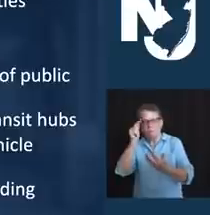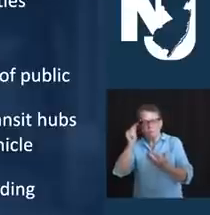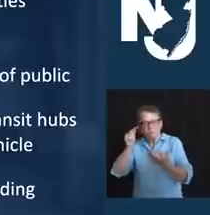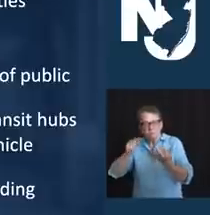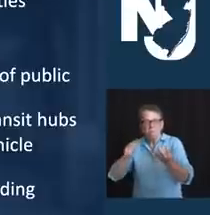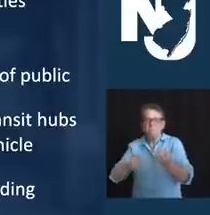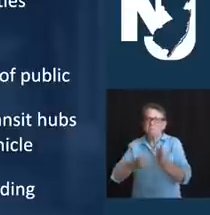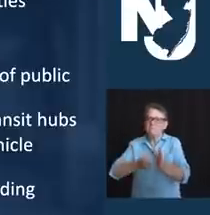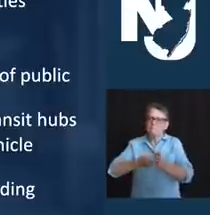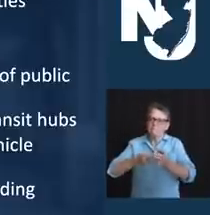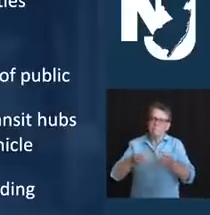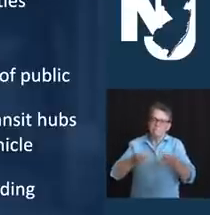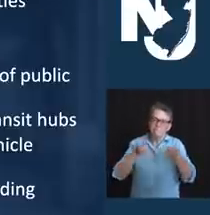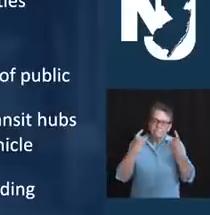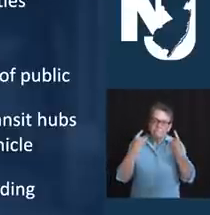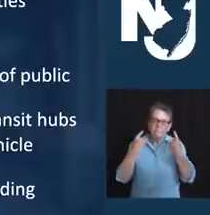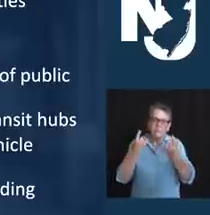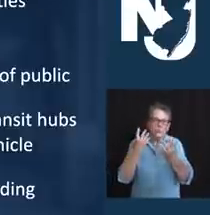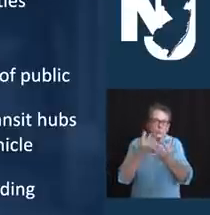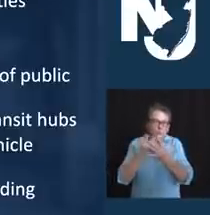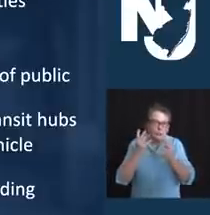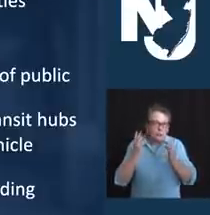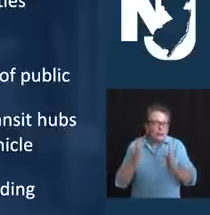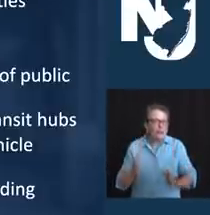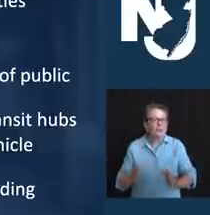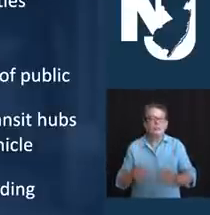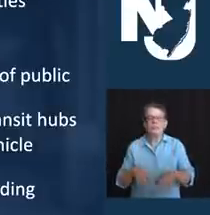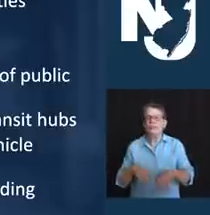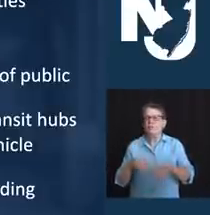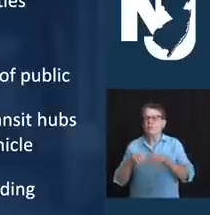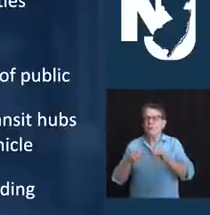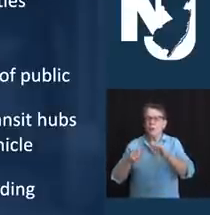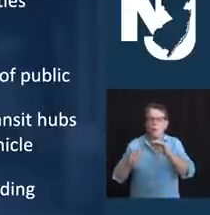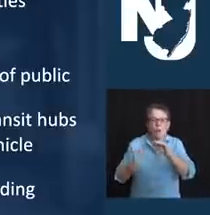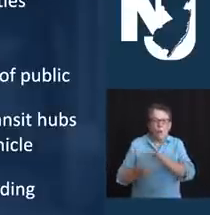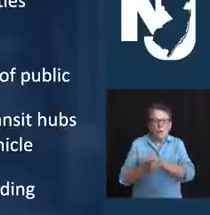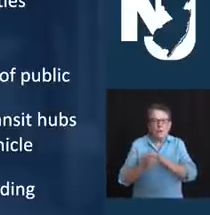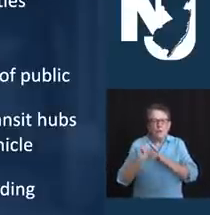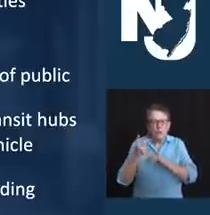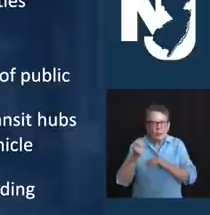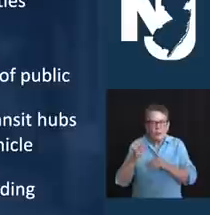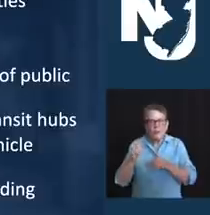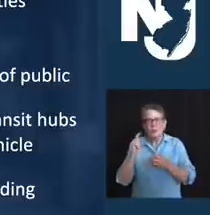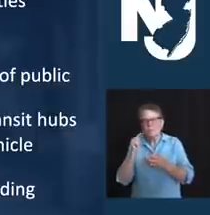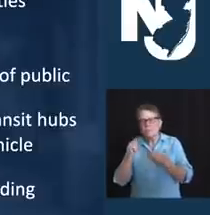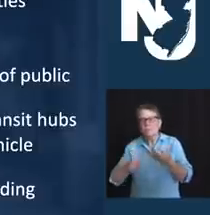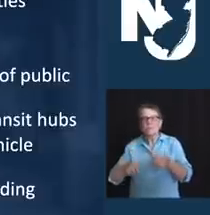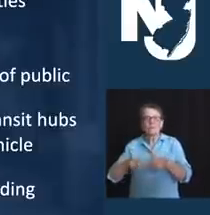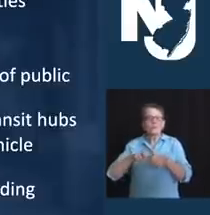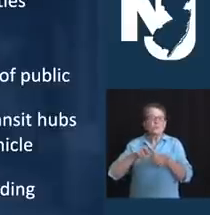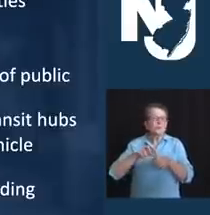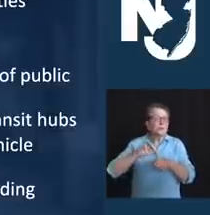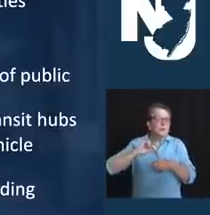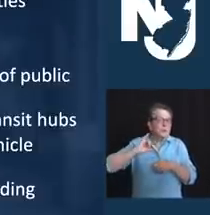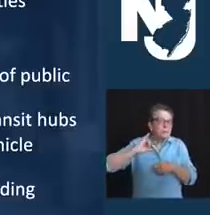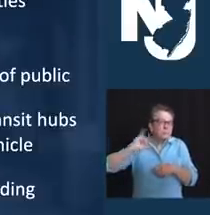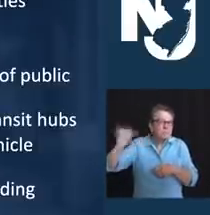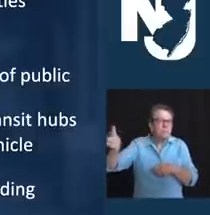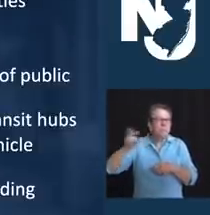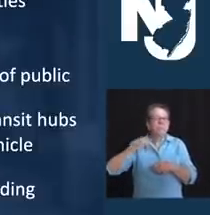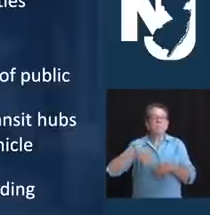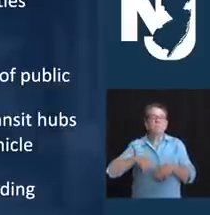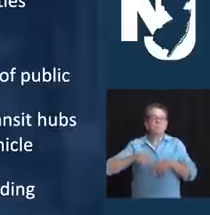you're on an airplane, a bus, a train, or other forms of public transportation, and while in a transportation